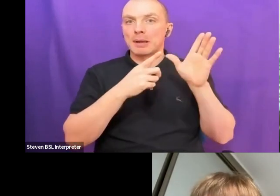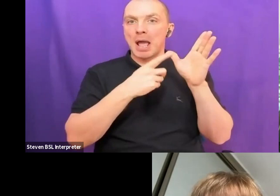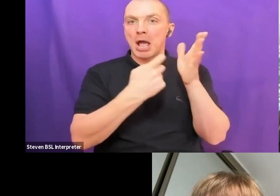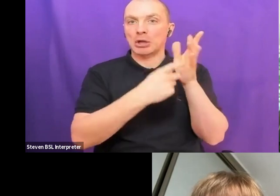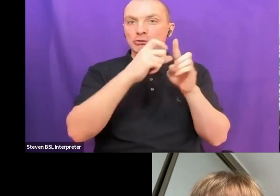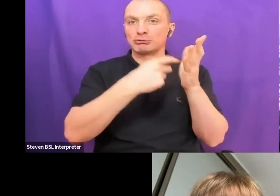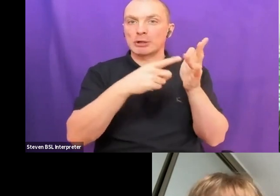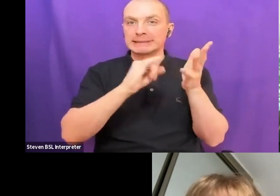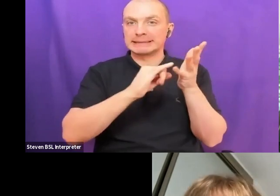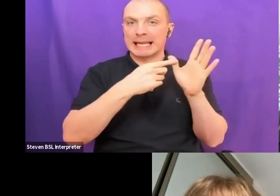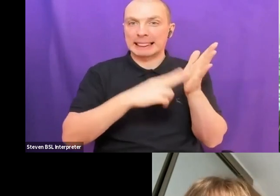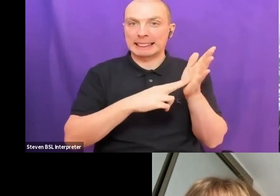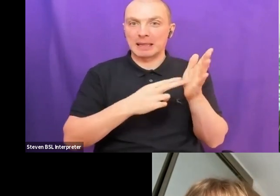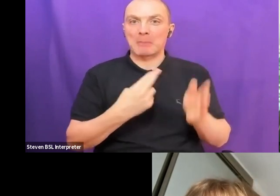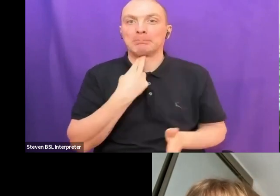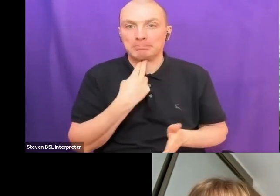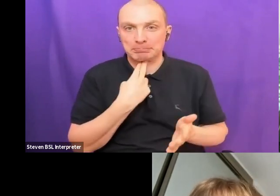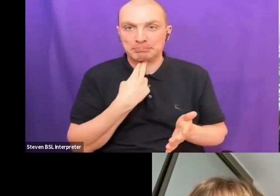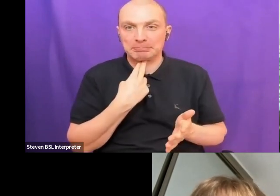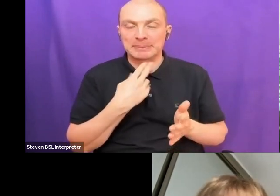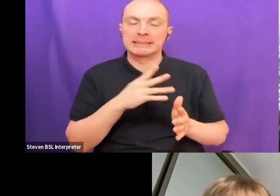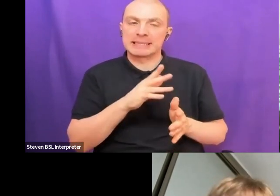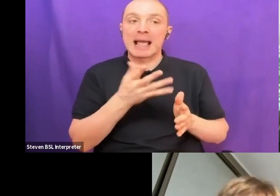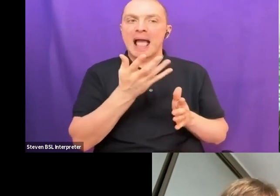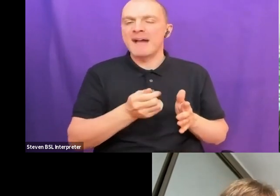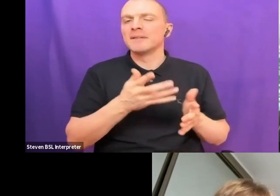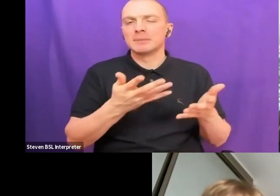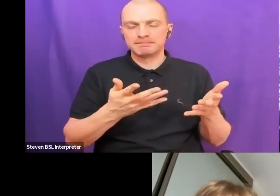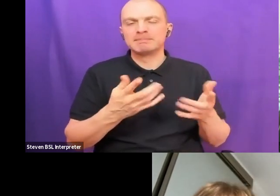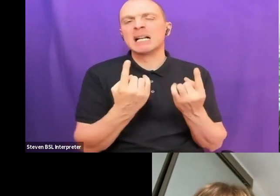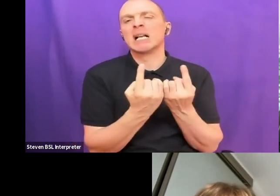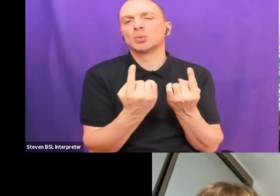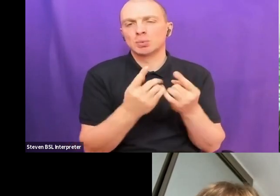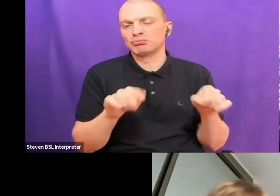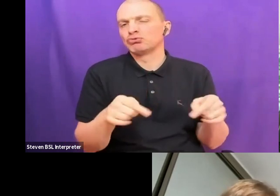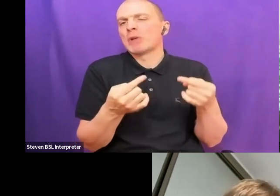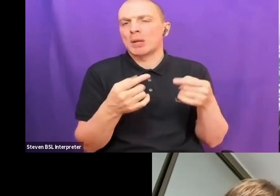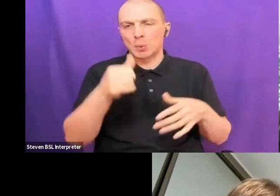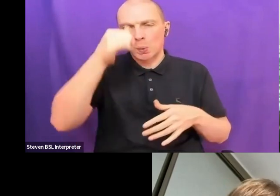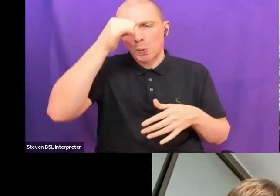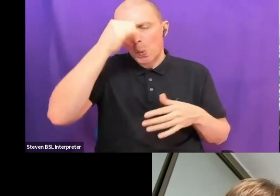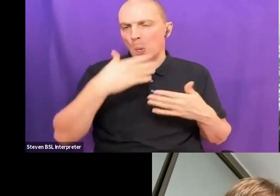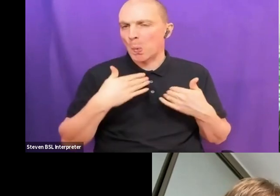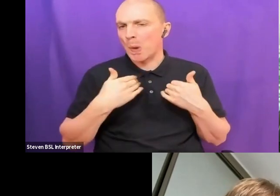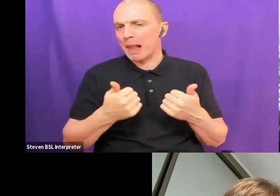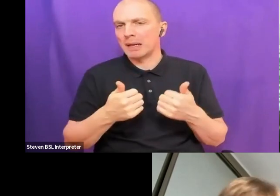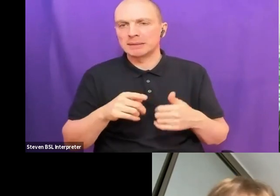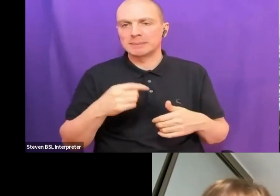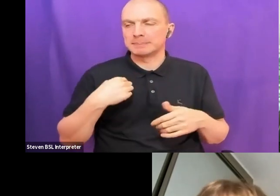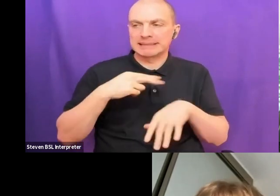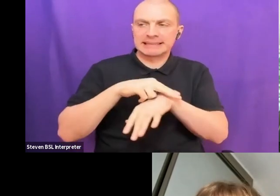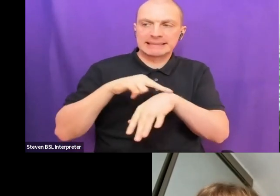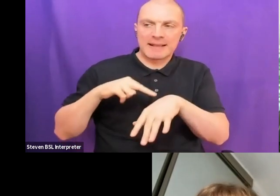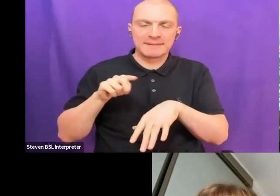has considerable challenges which are extremely well documented. And as one of my staff likes to call us, top of the